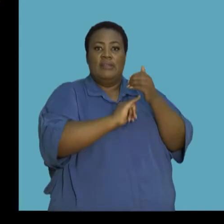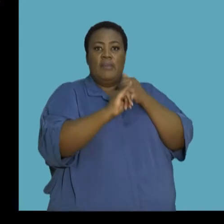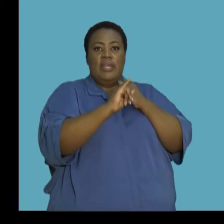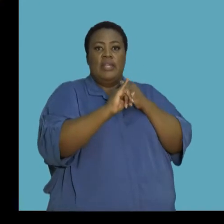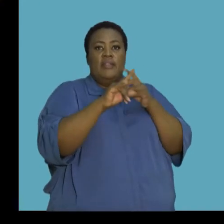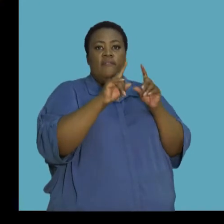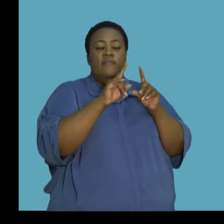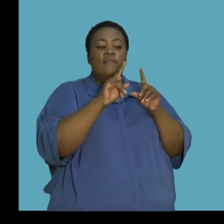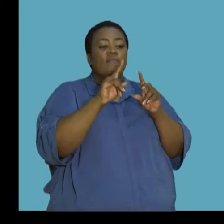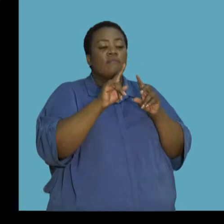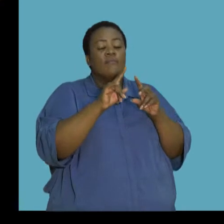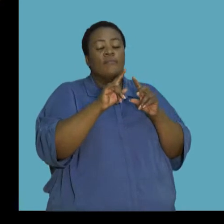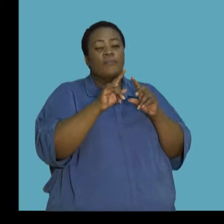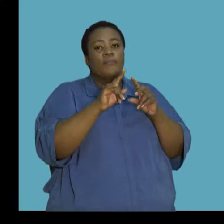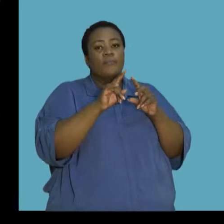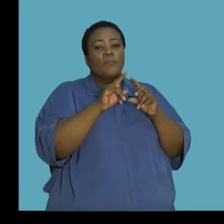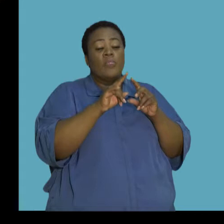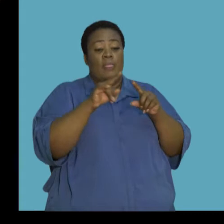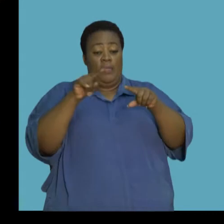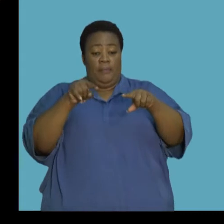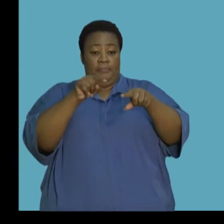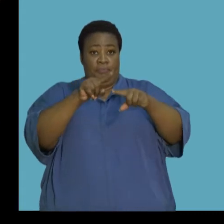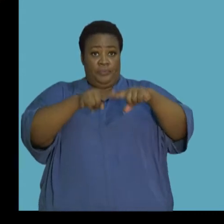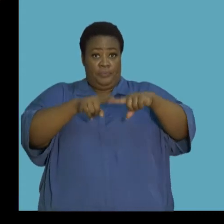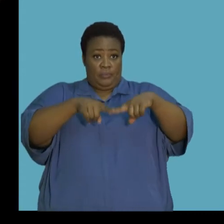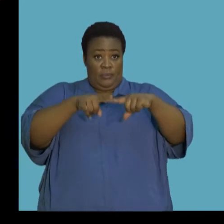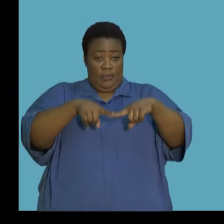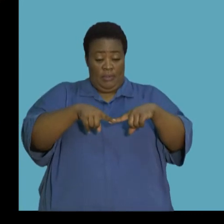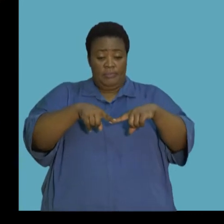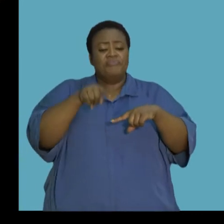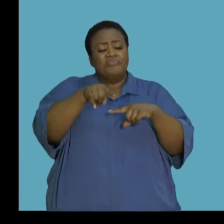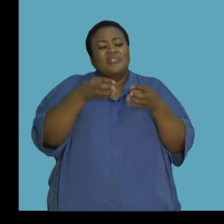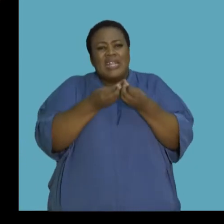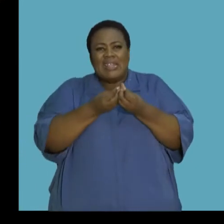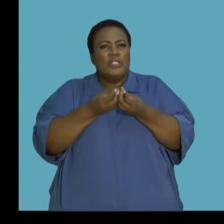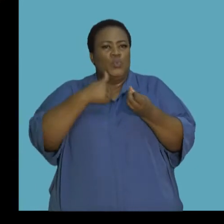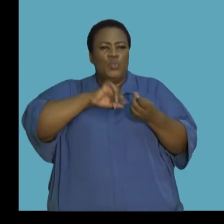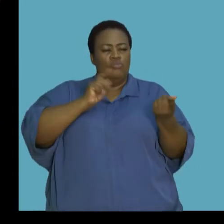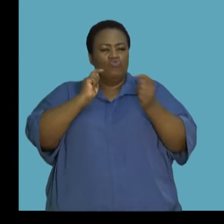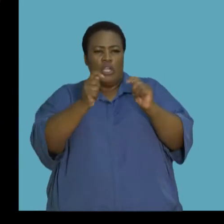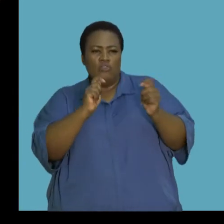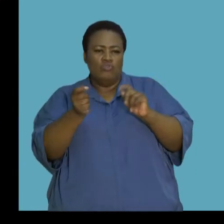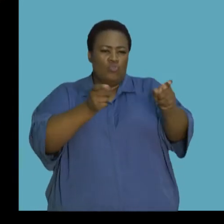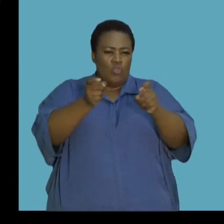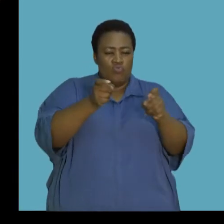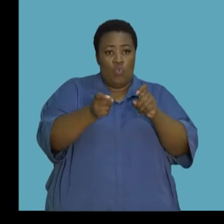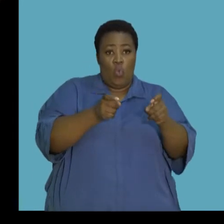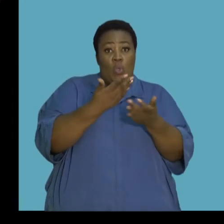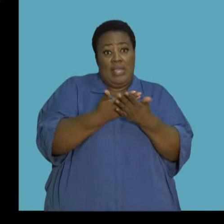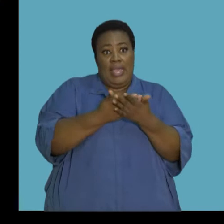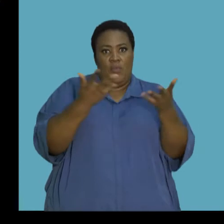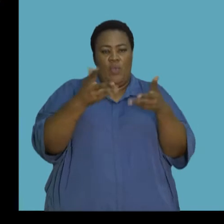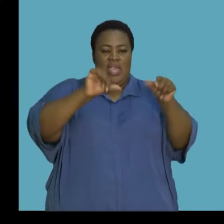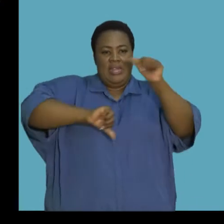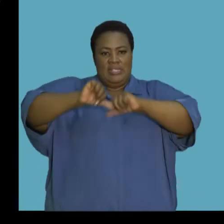independent variable. The independent variable is a variable that we can change or control in a